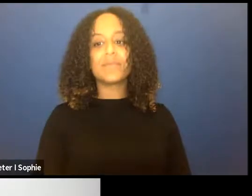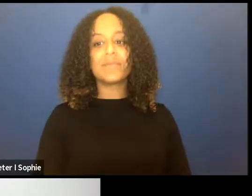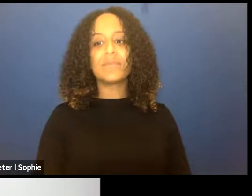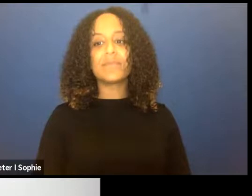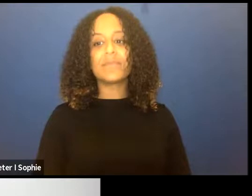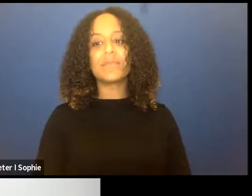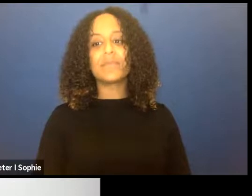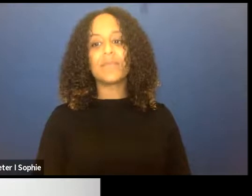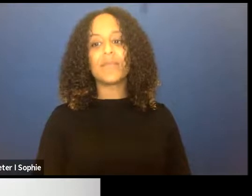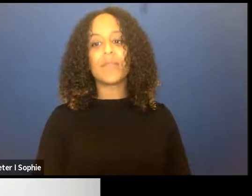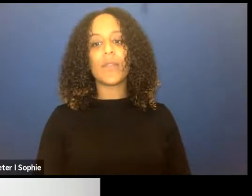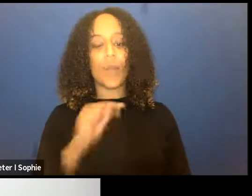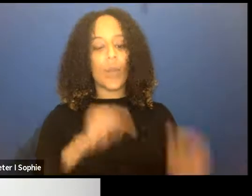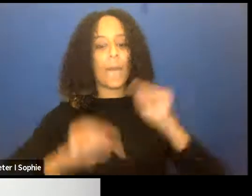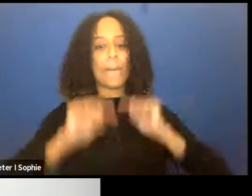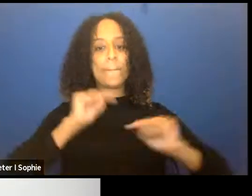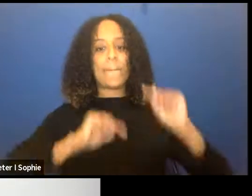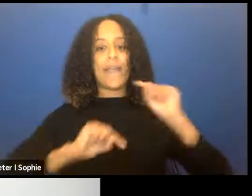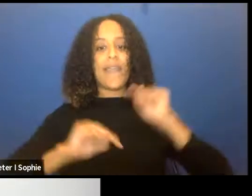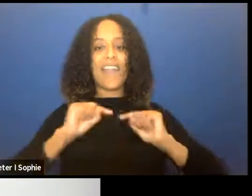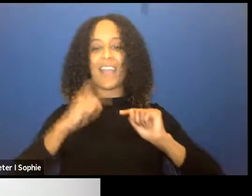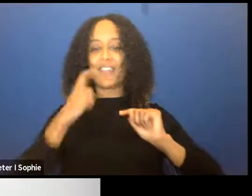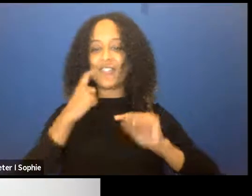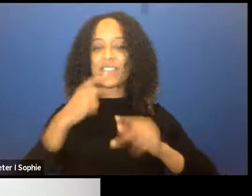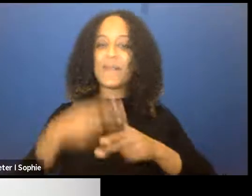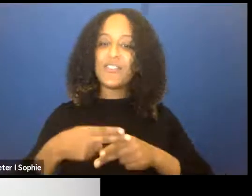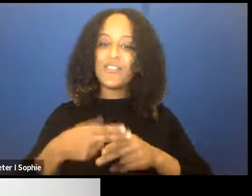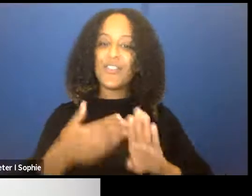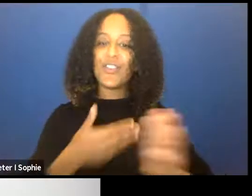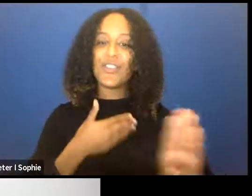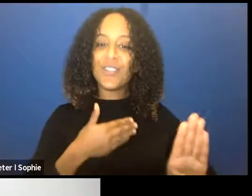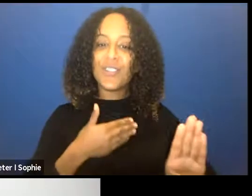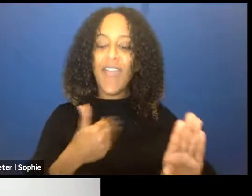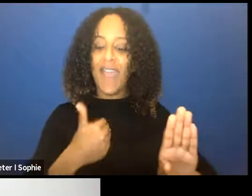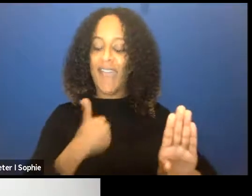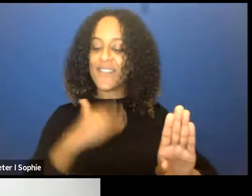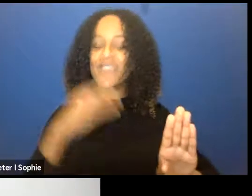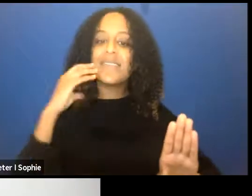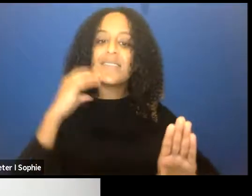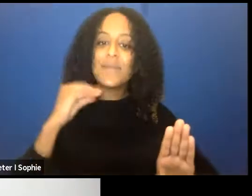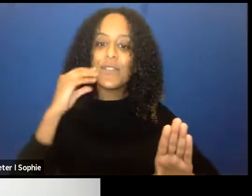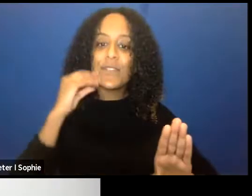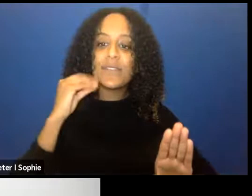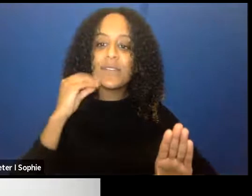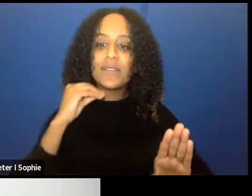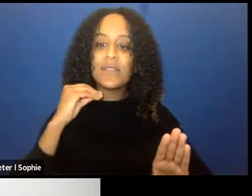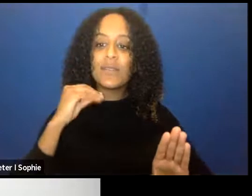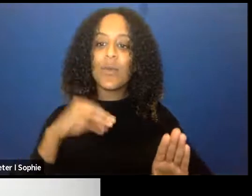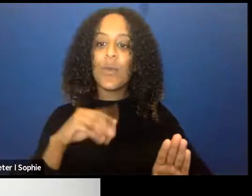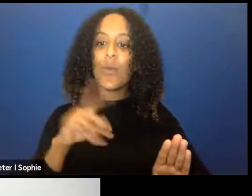I kind of going back to what I was mentioning earlier, and having these experiences where